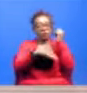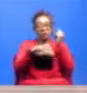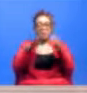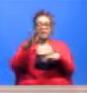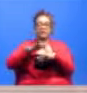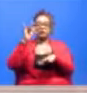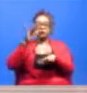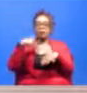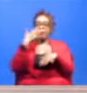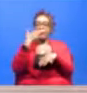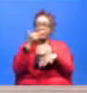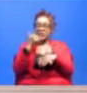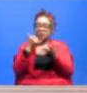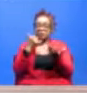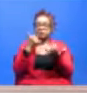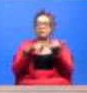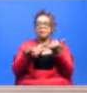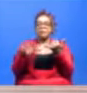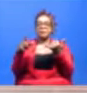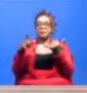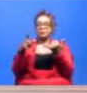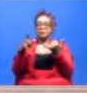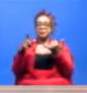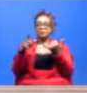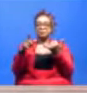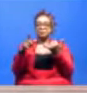Infections za mafua, inazidisha infections